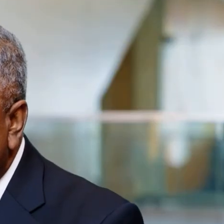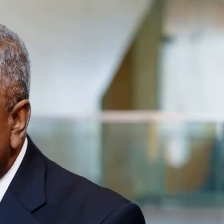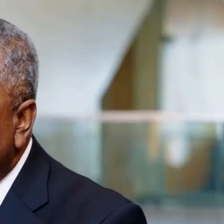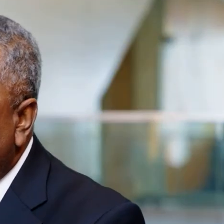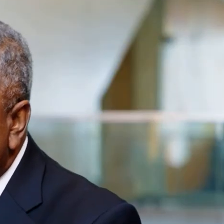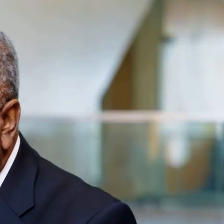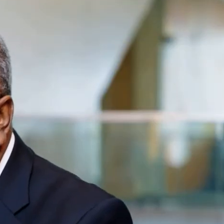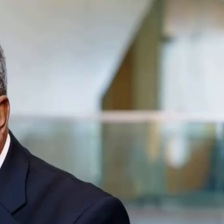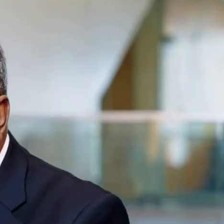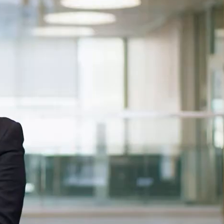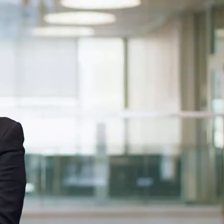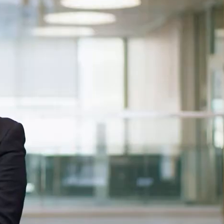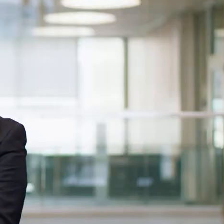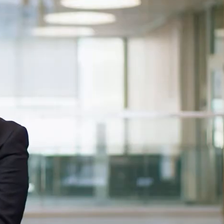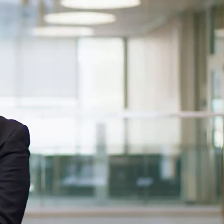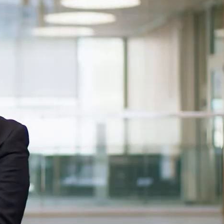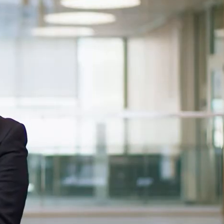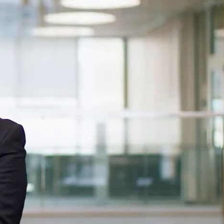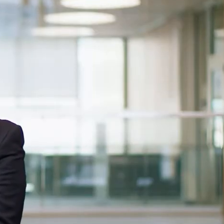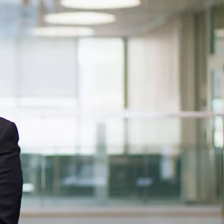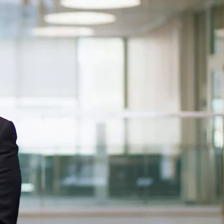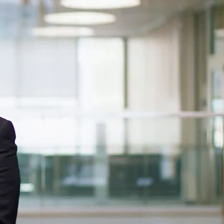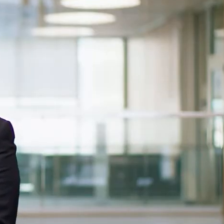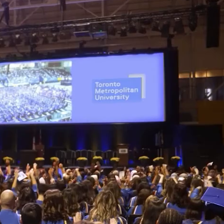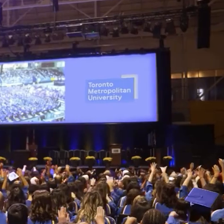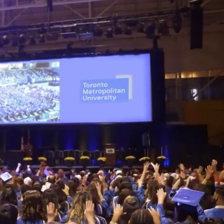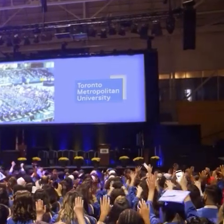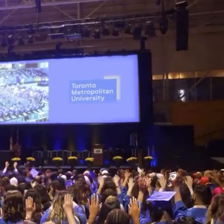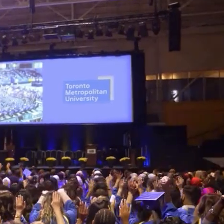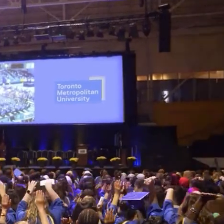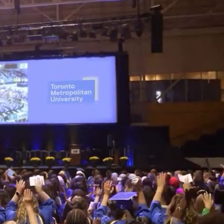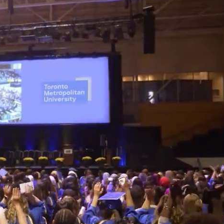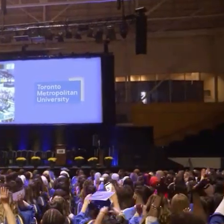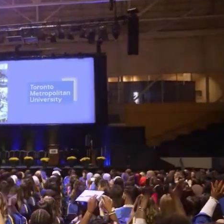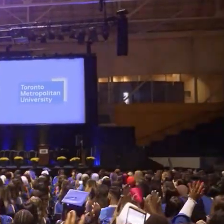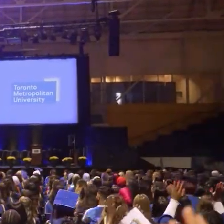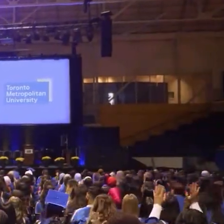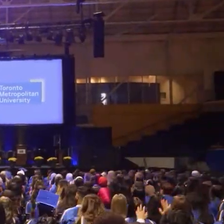time, but also, you got some work to do down the road. Start thinking about it.